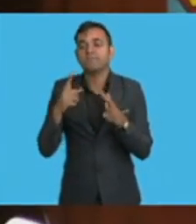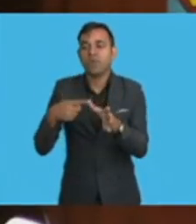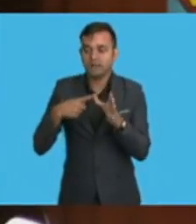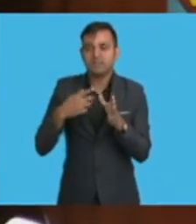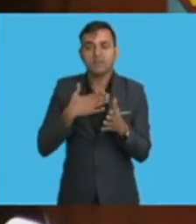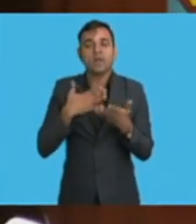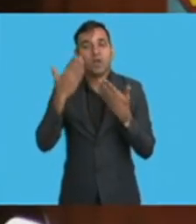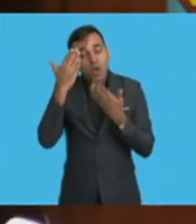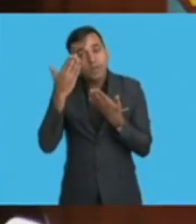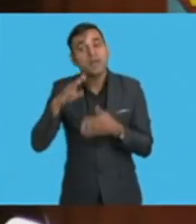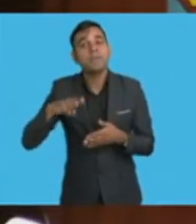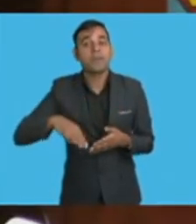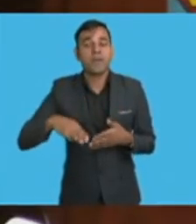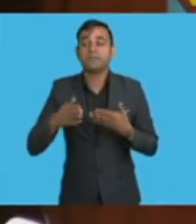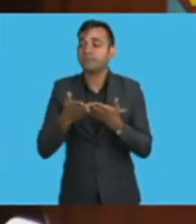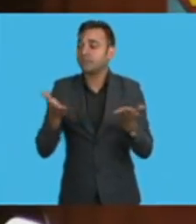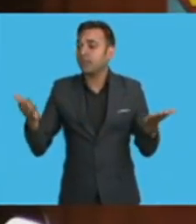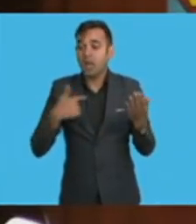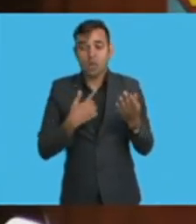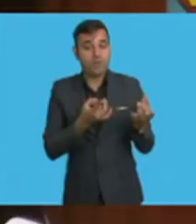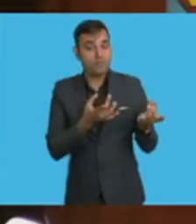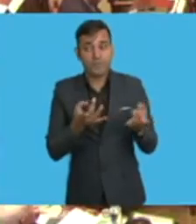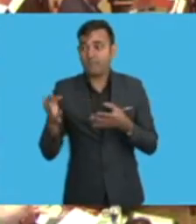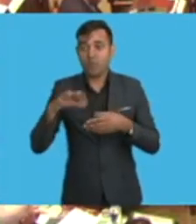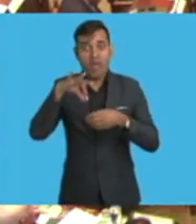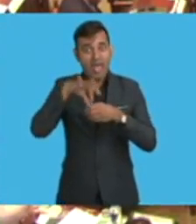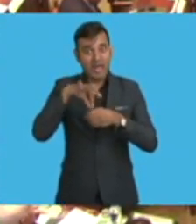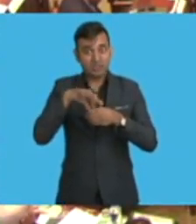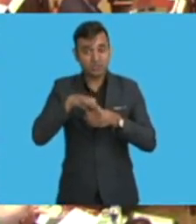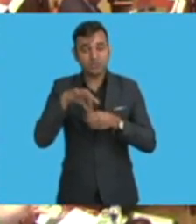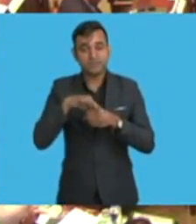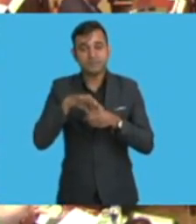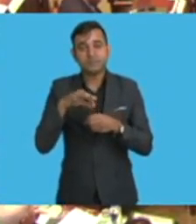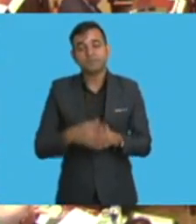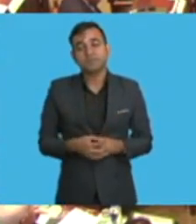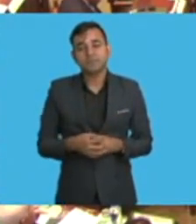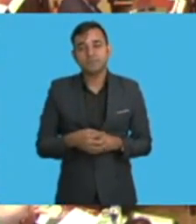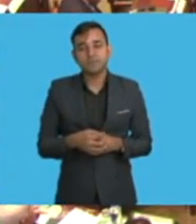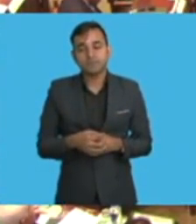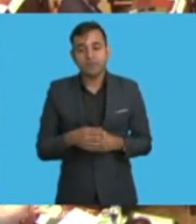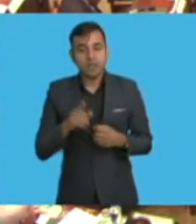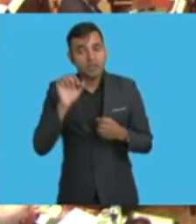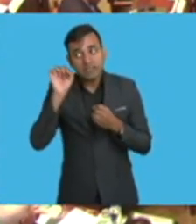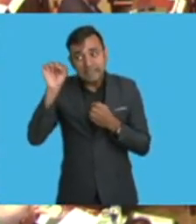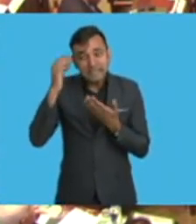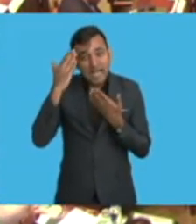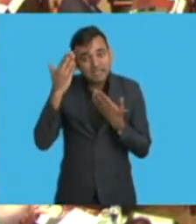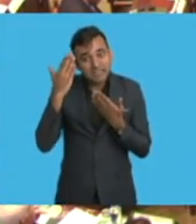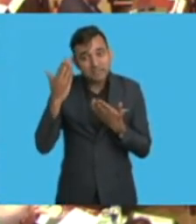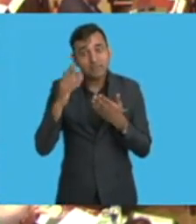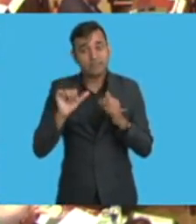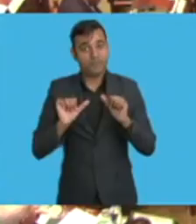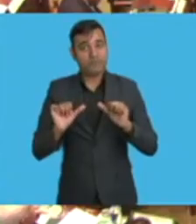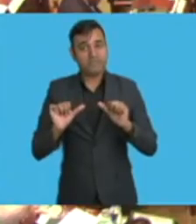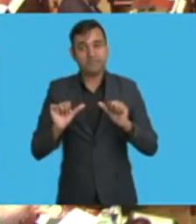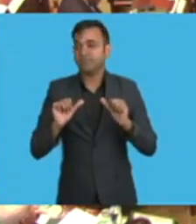you are preparing for the elections in which His Excellency the President will play a prominent role, we really cannot afford